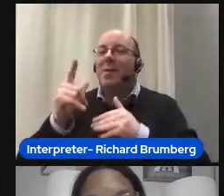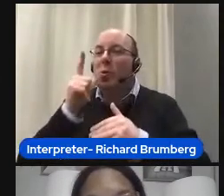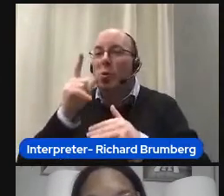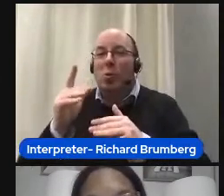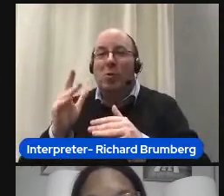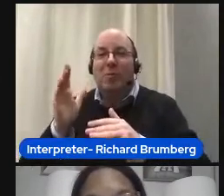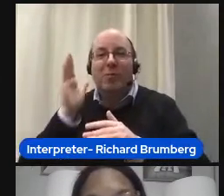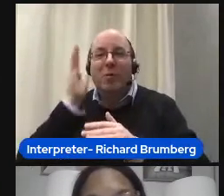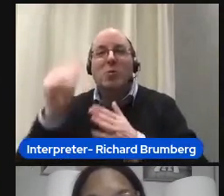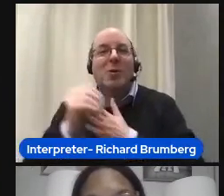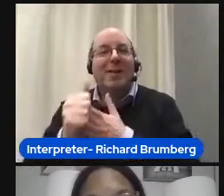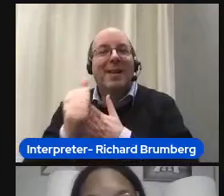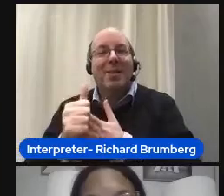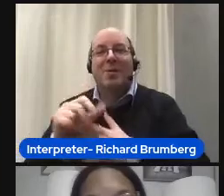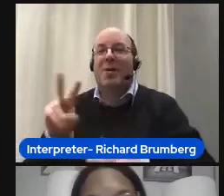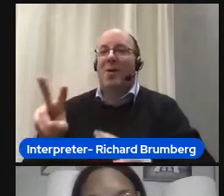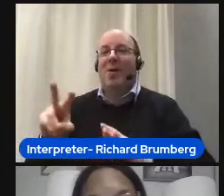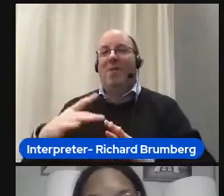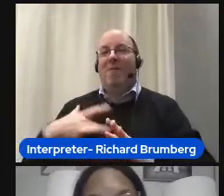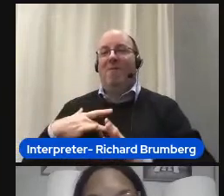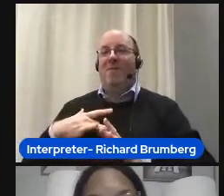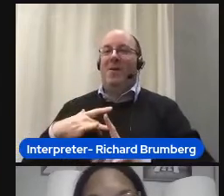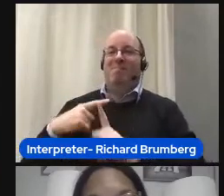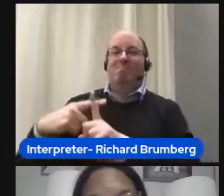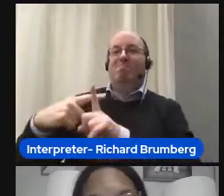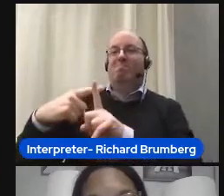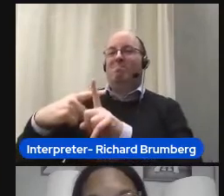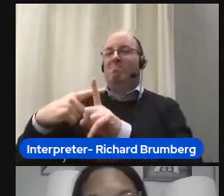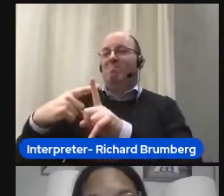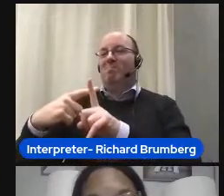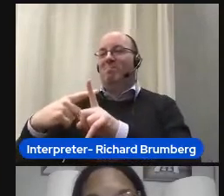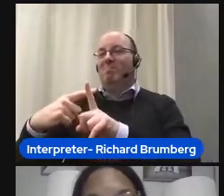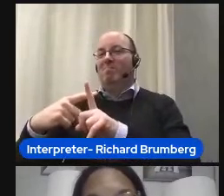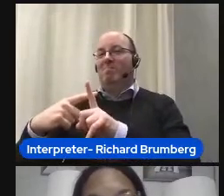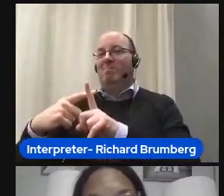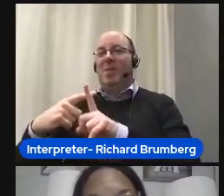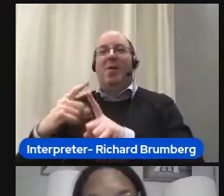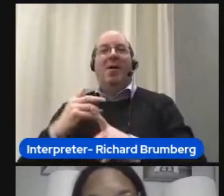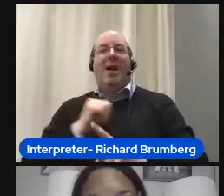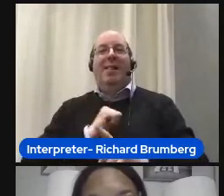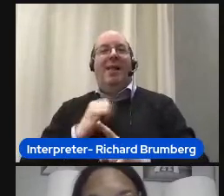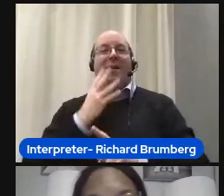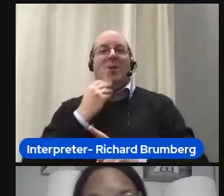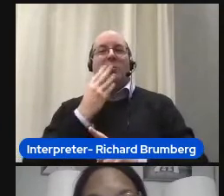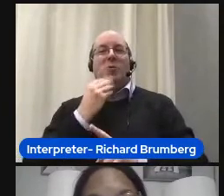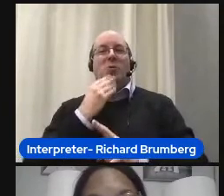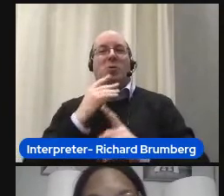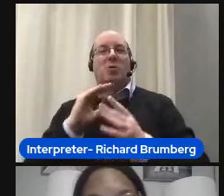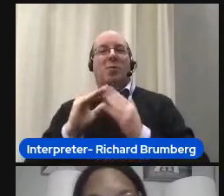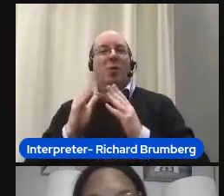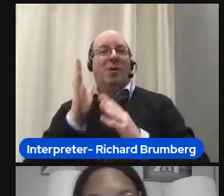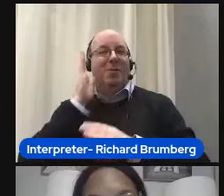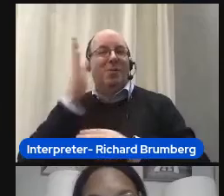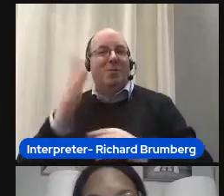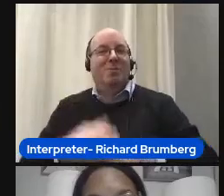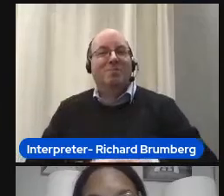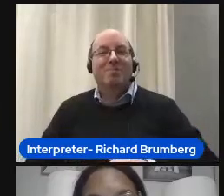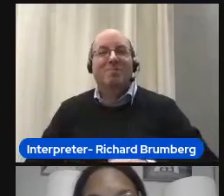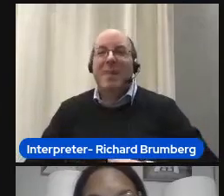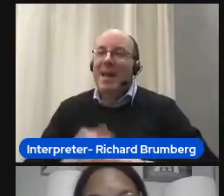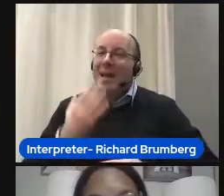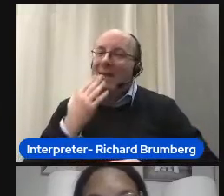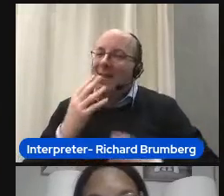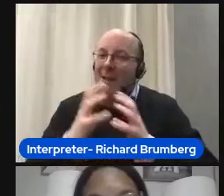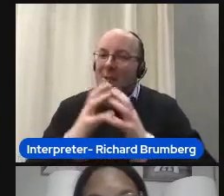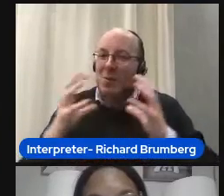it has me really optimistic for the future of our Atlanta Jewish community. So thank you so much. I really want